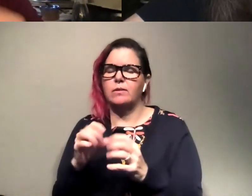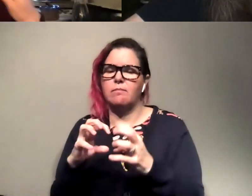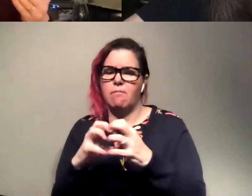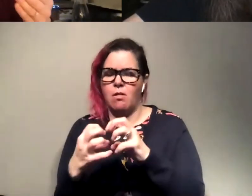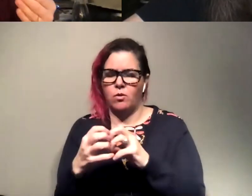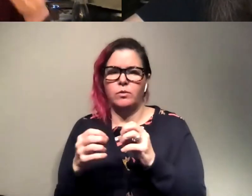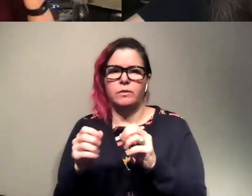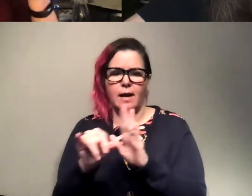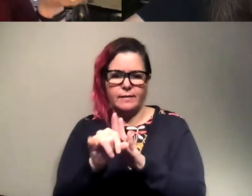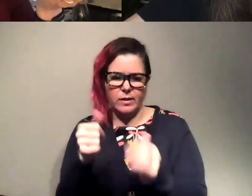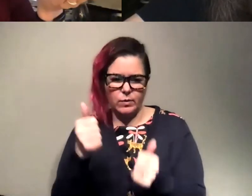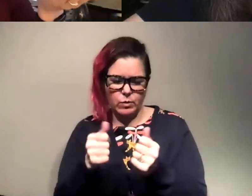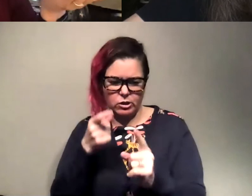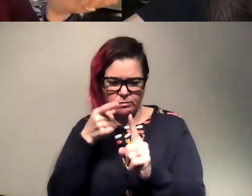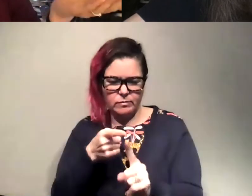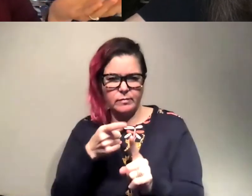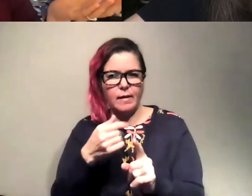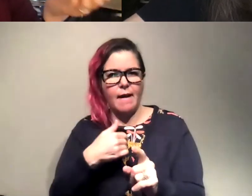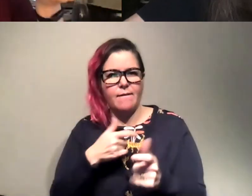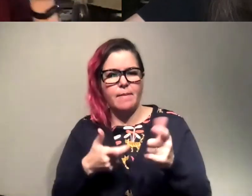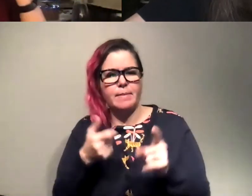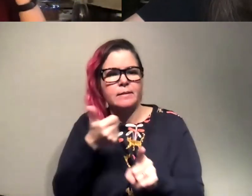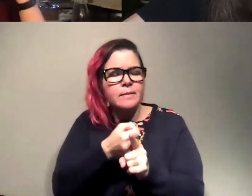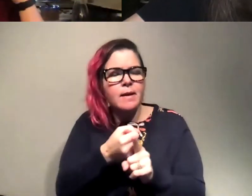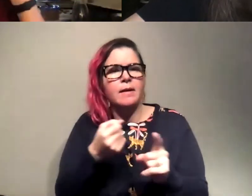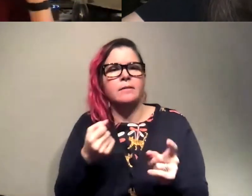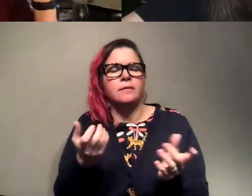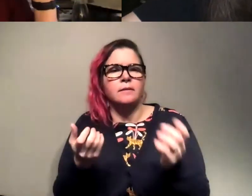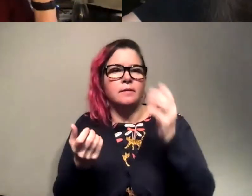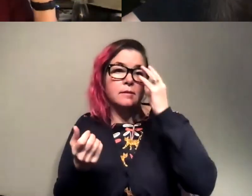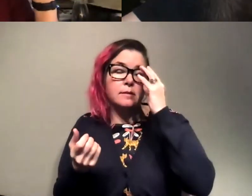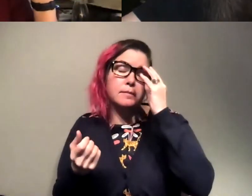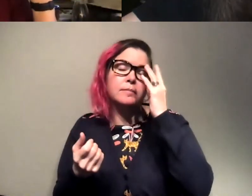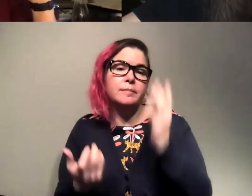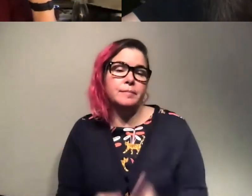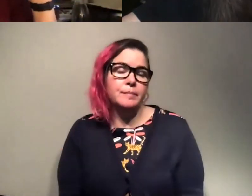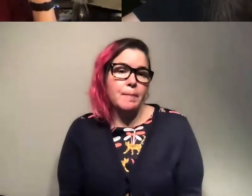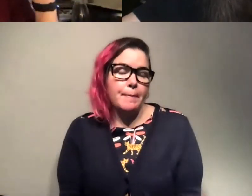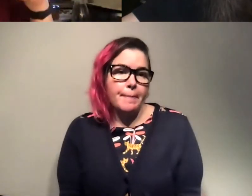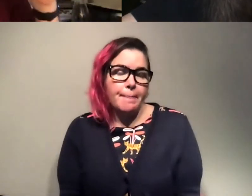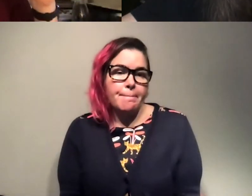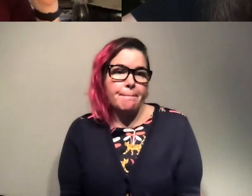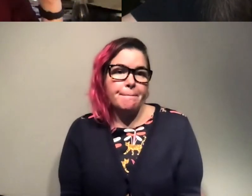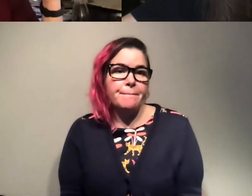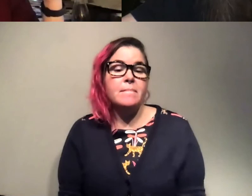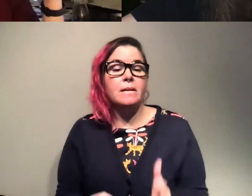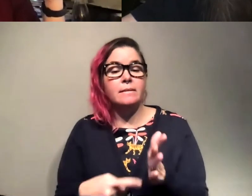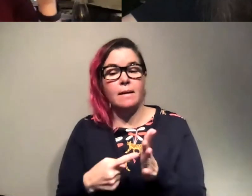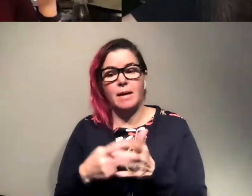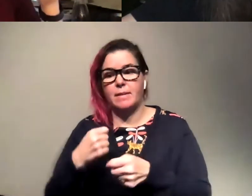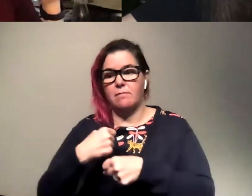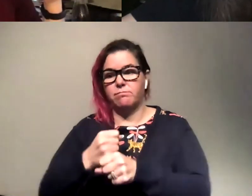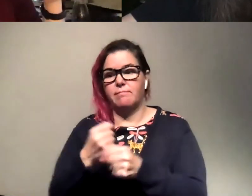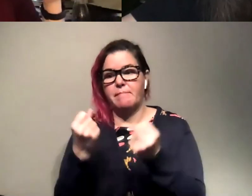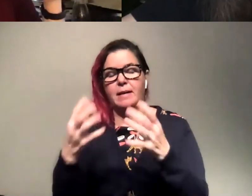identify which is the one that has the biggest impact. And sometimes they can produce many. You can have